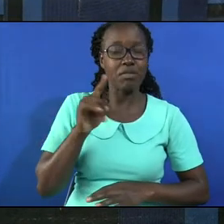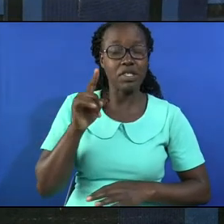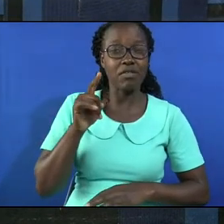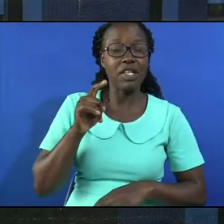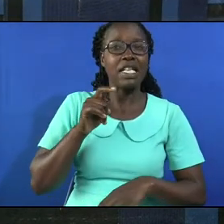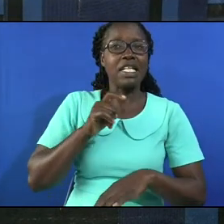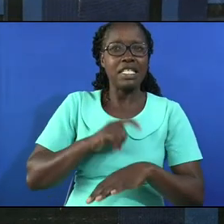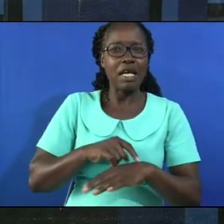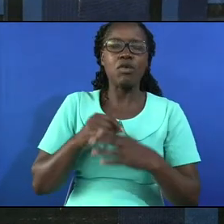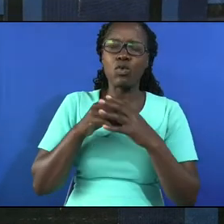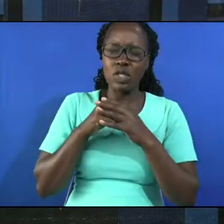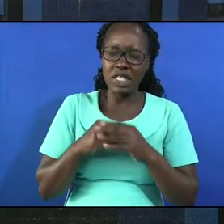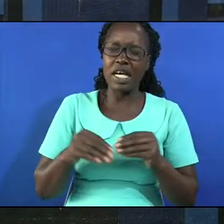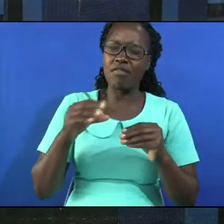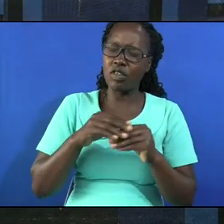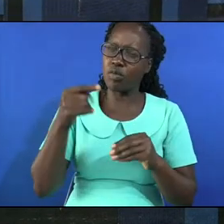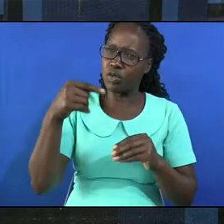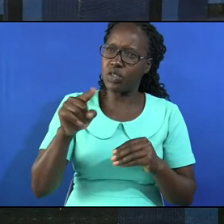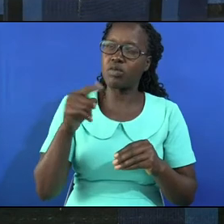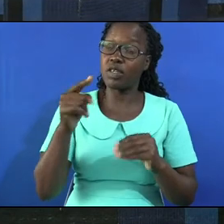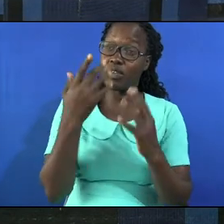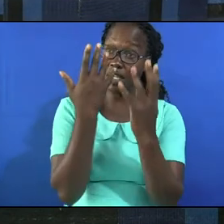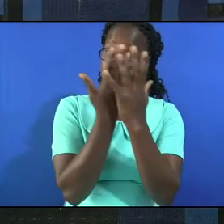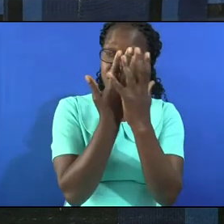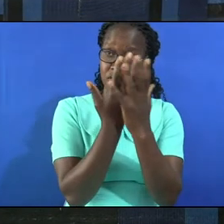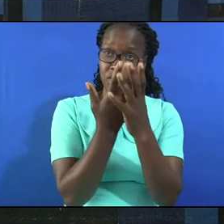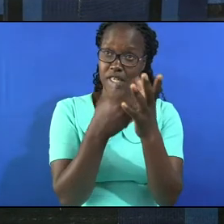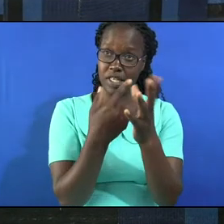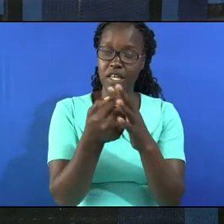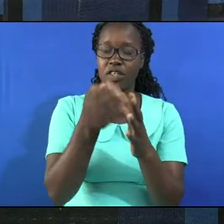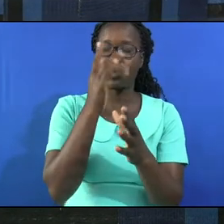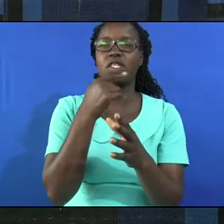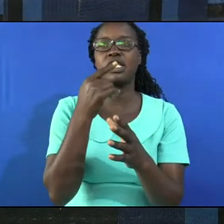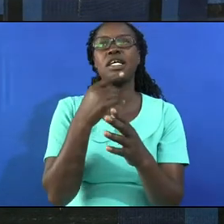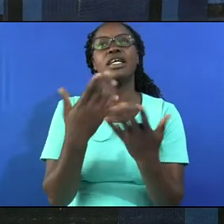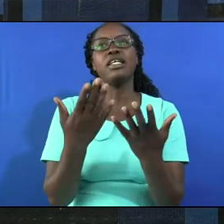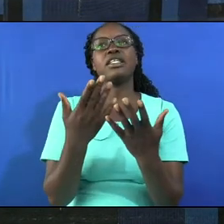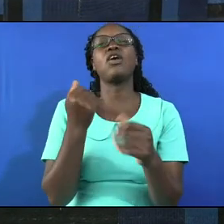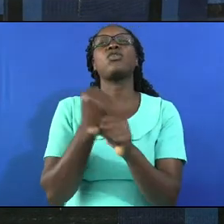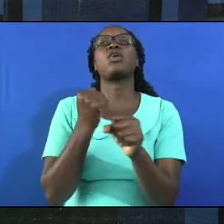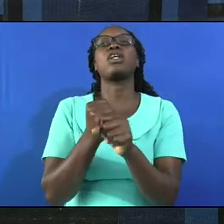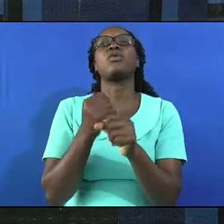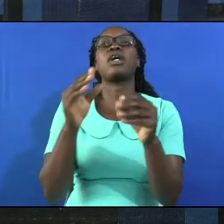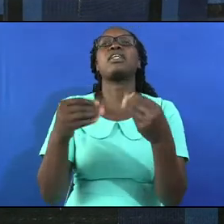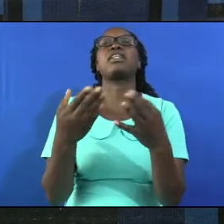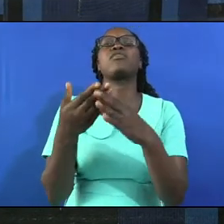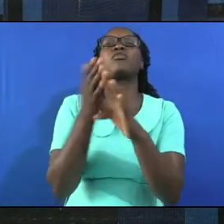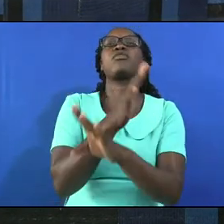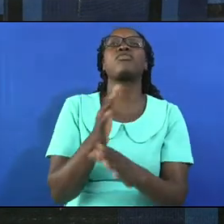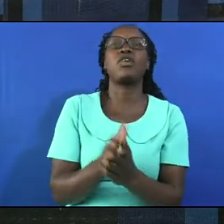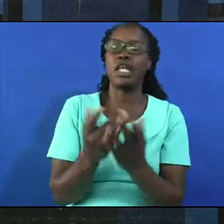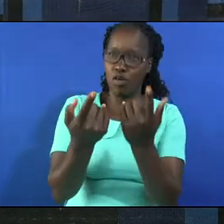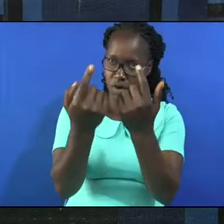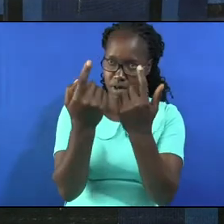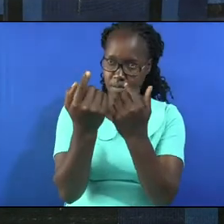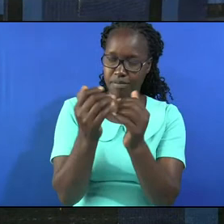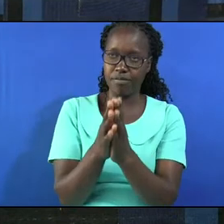when he was comfortable with himself in prison, then God said, I think you can do the job I had given you at the beginning.